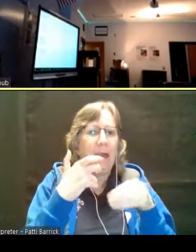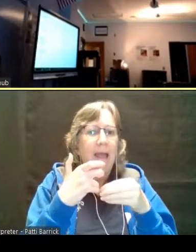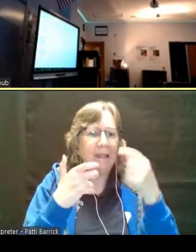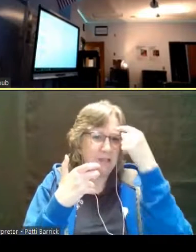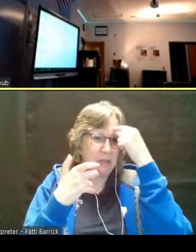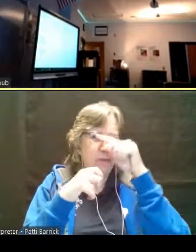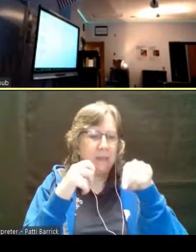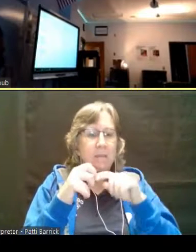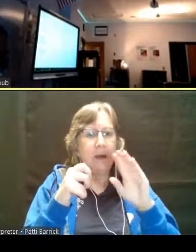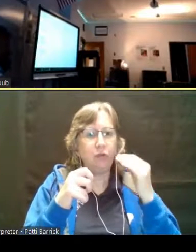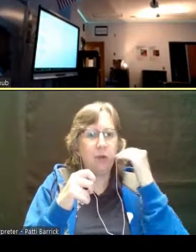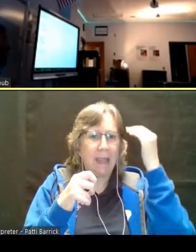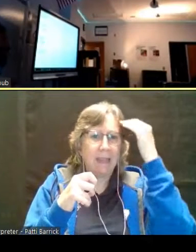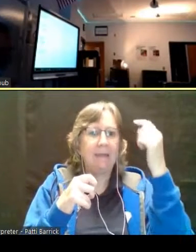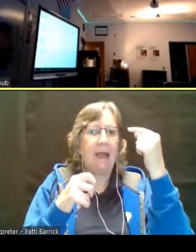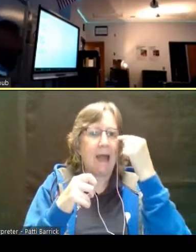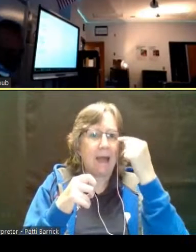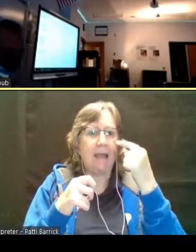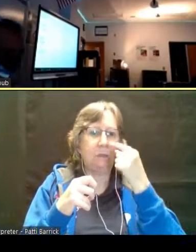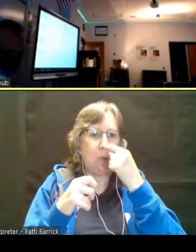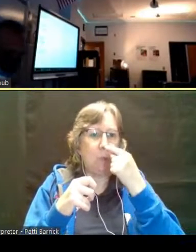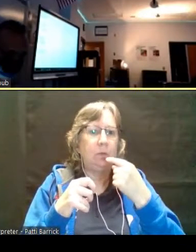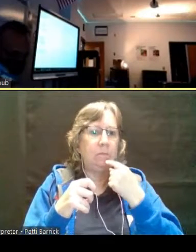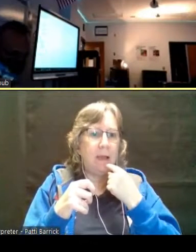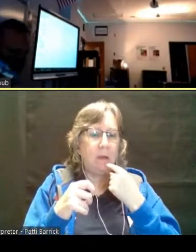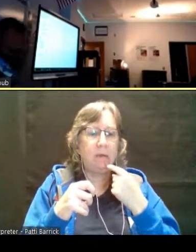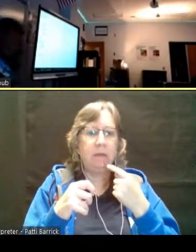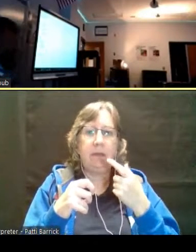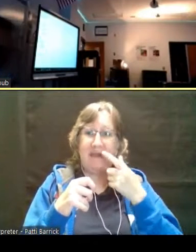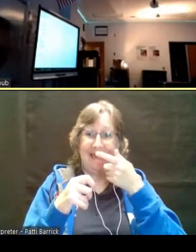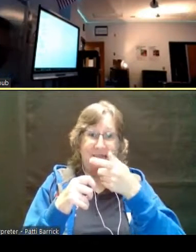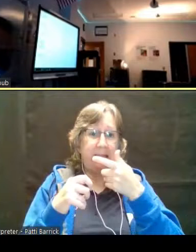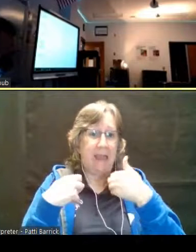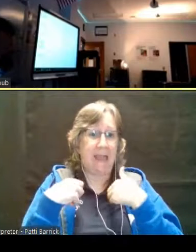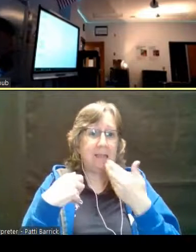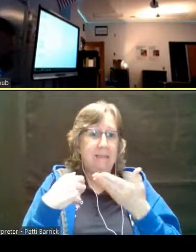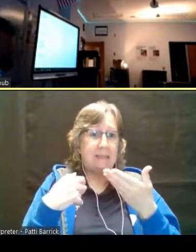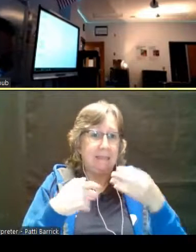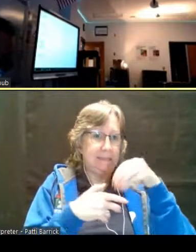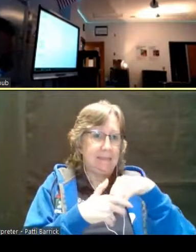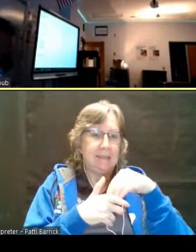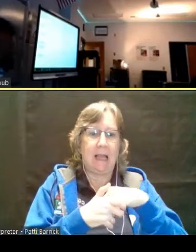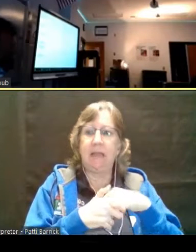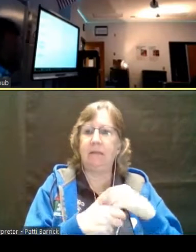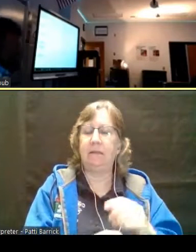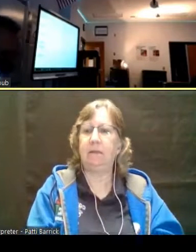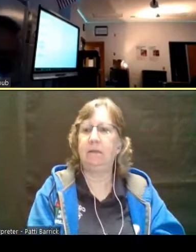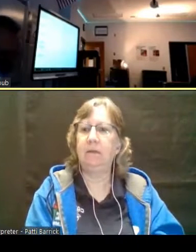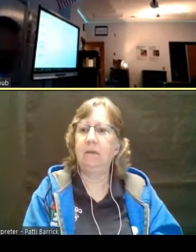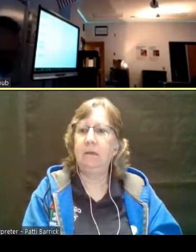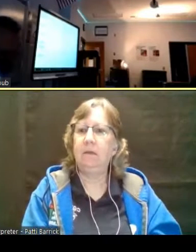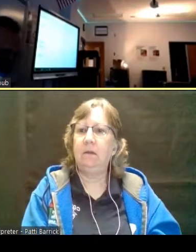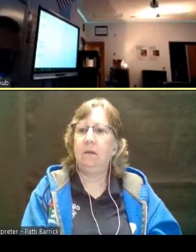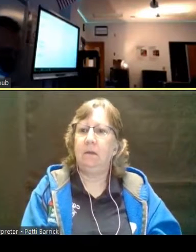You have like your mouth, your nose. There are stuff that goes inside of that. So here's one. We're gonna